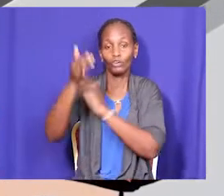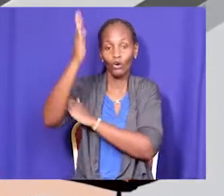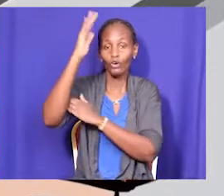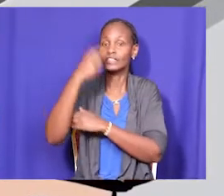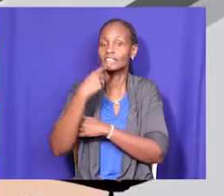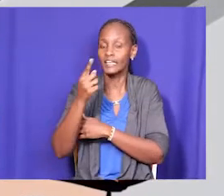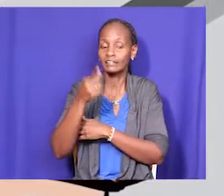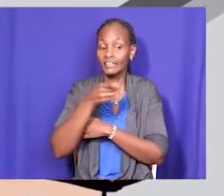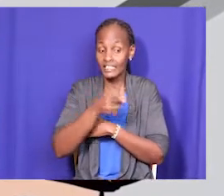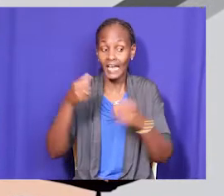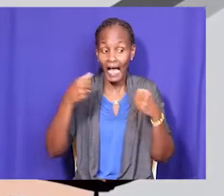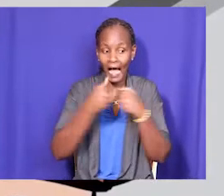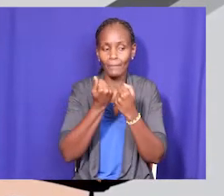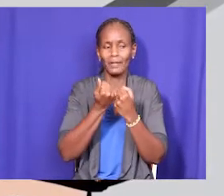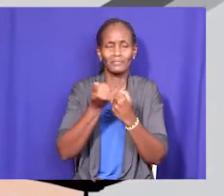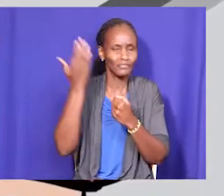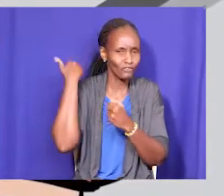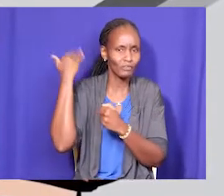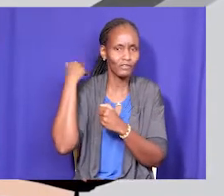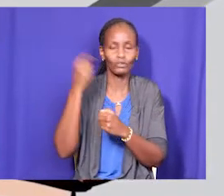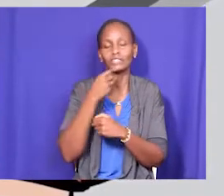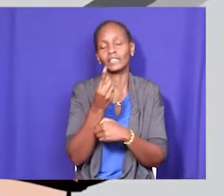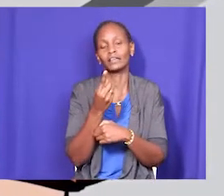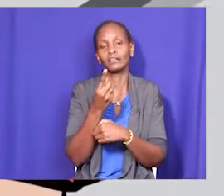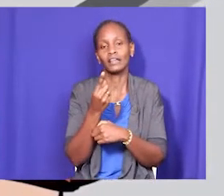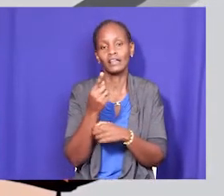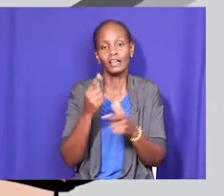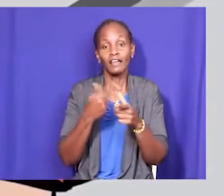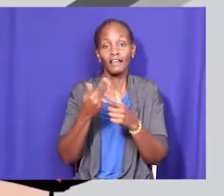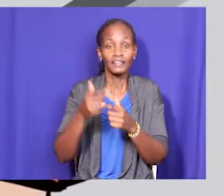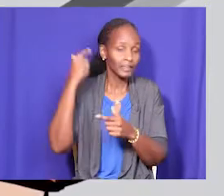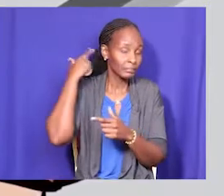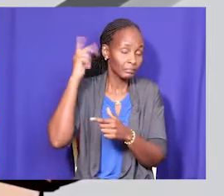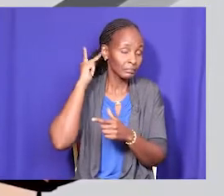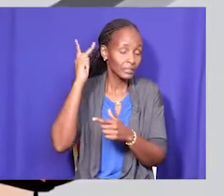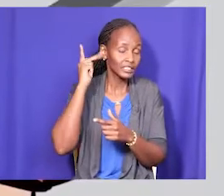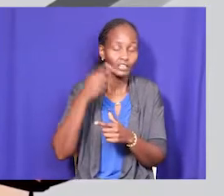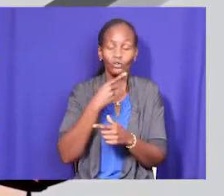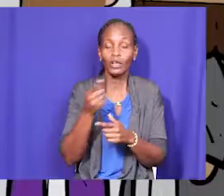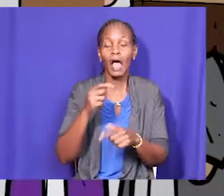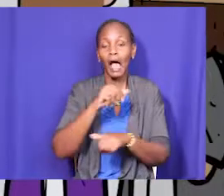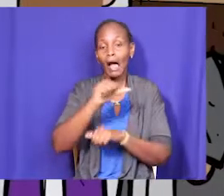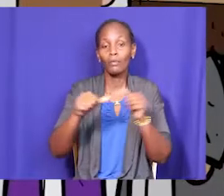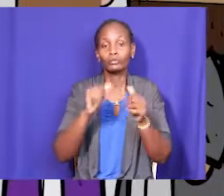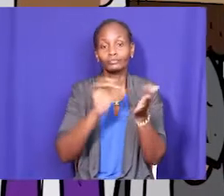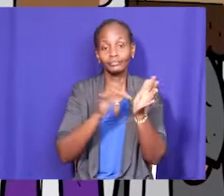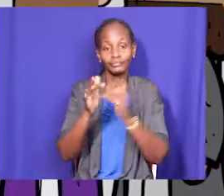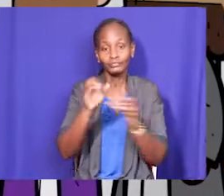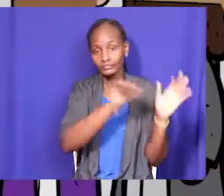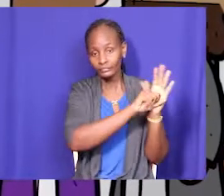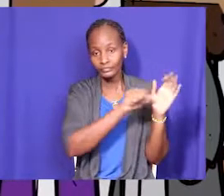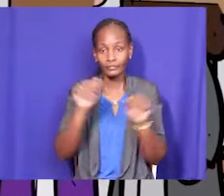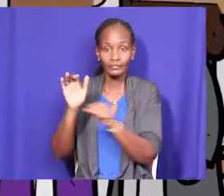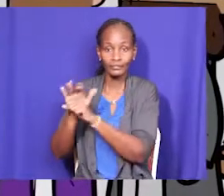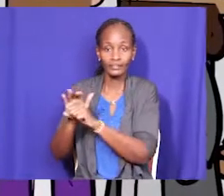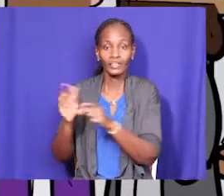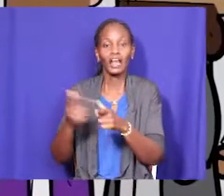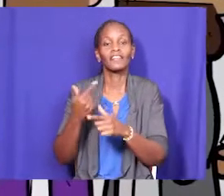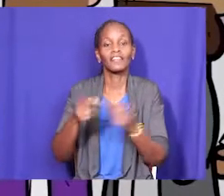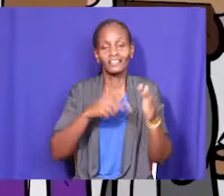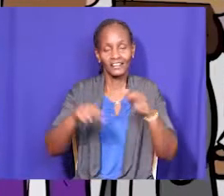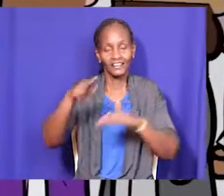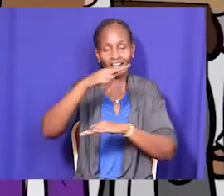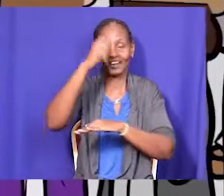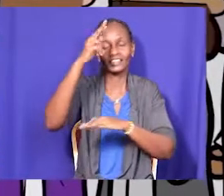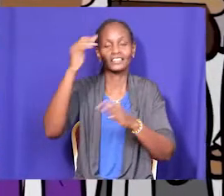said this would happen long ago. Then Peter told them about how Jesus was crucified, but then raised to life again, just